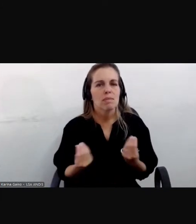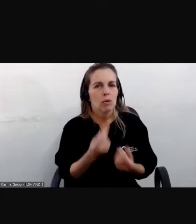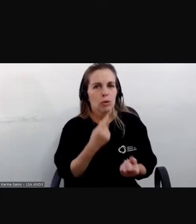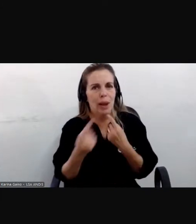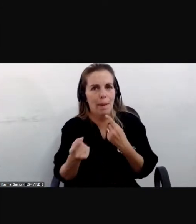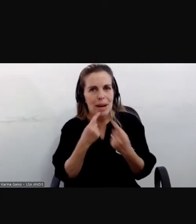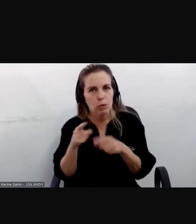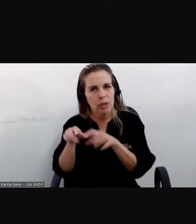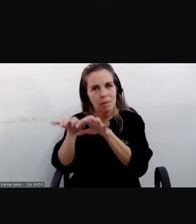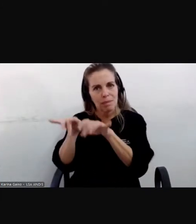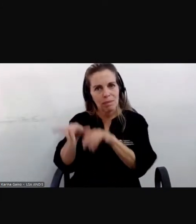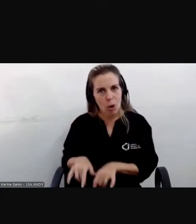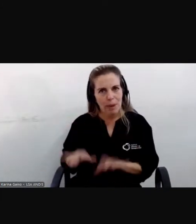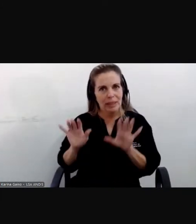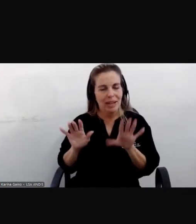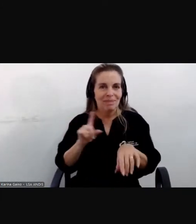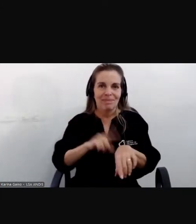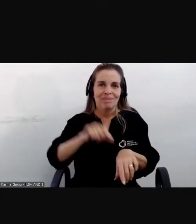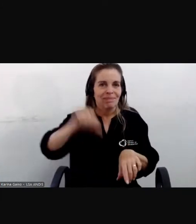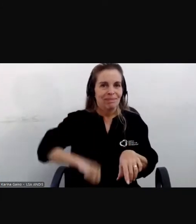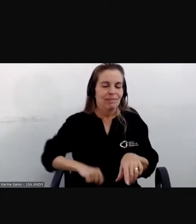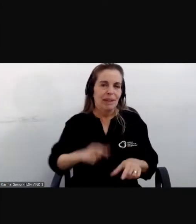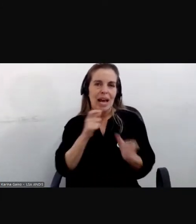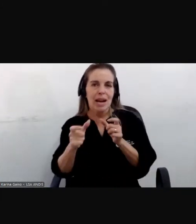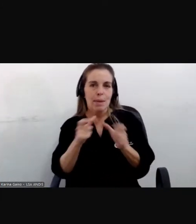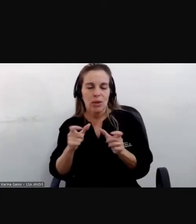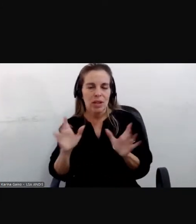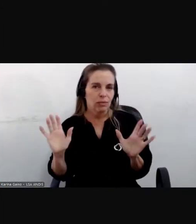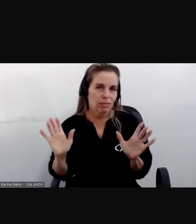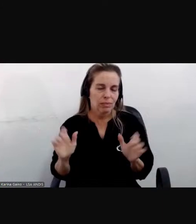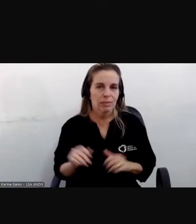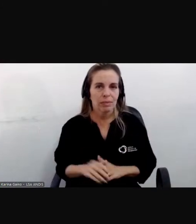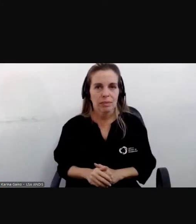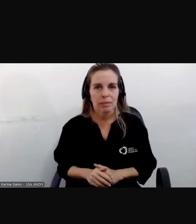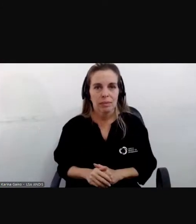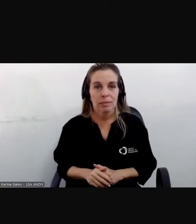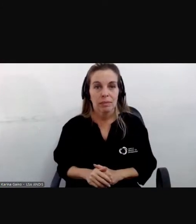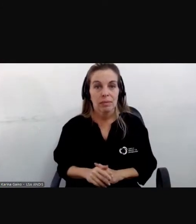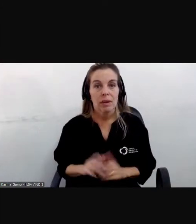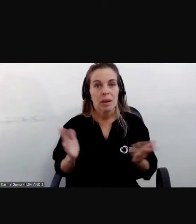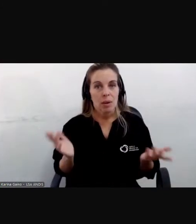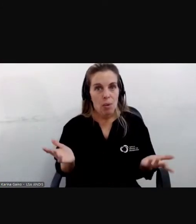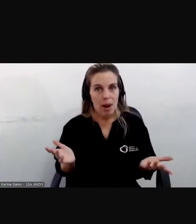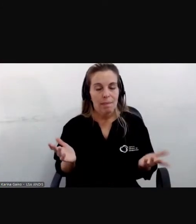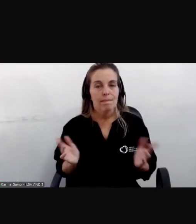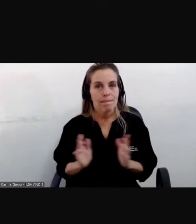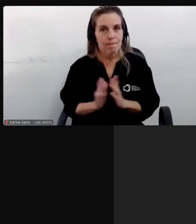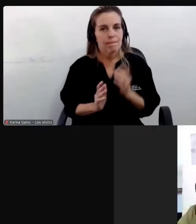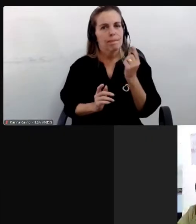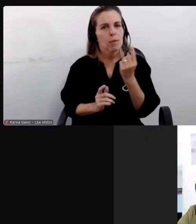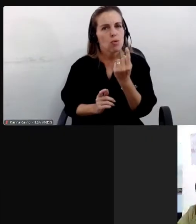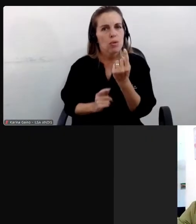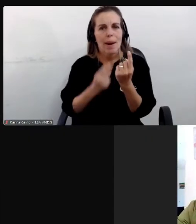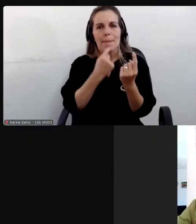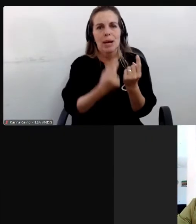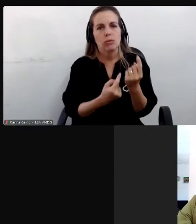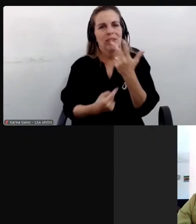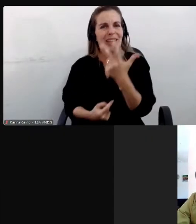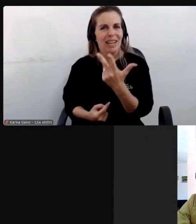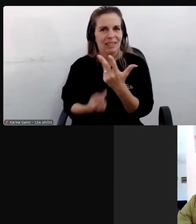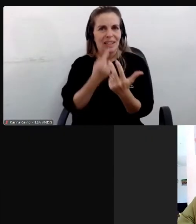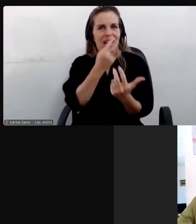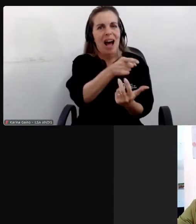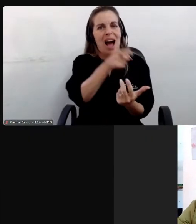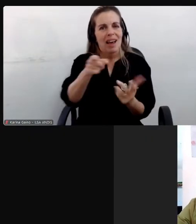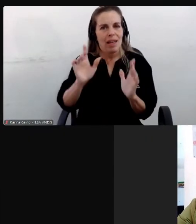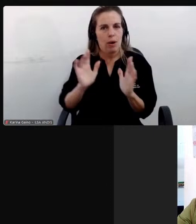panel. Thank you, thanks to all of our speakers. We've received so many questions, it will not be possible to